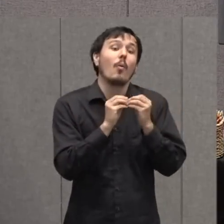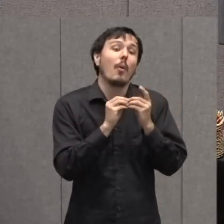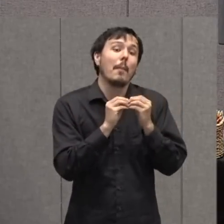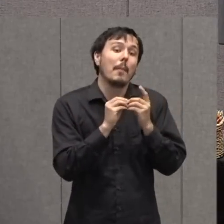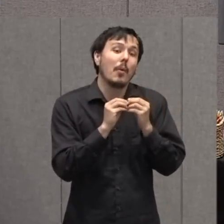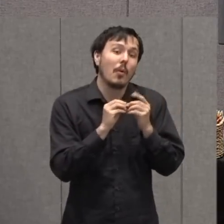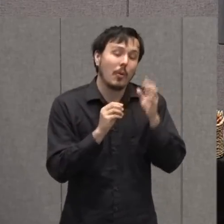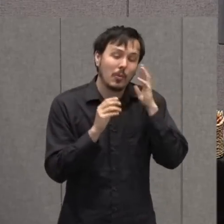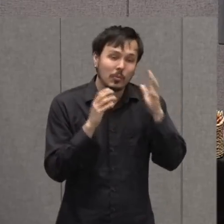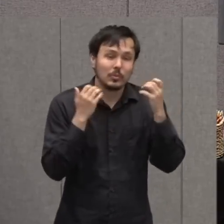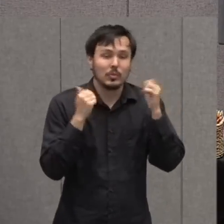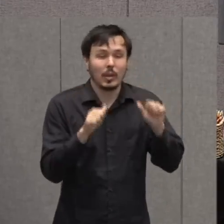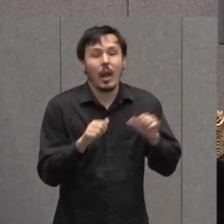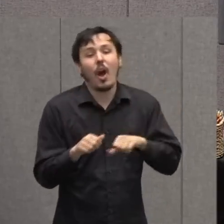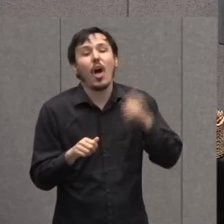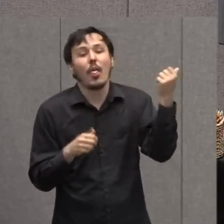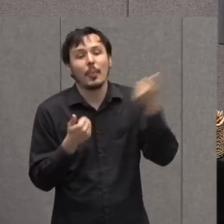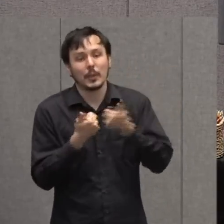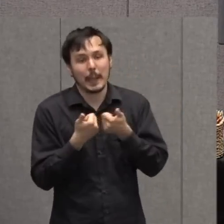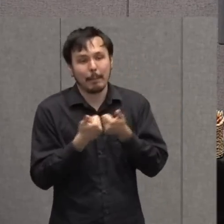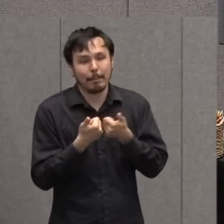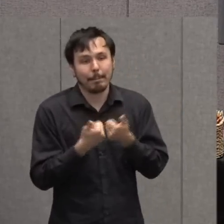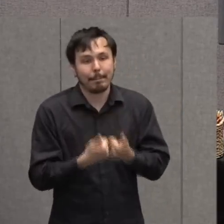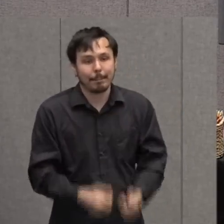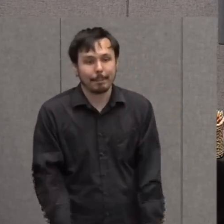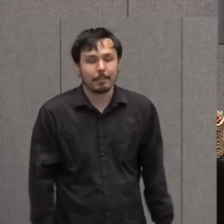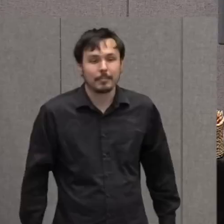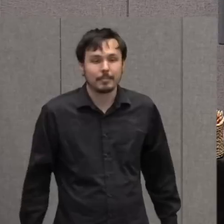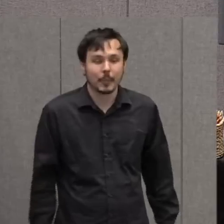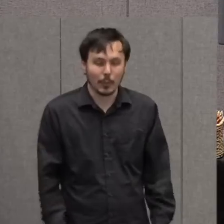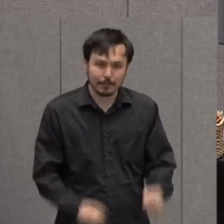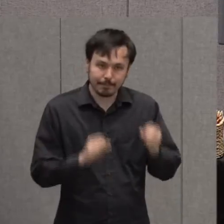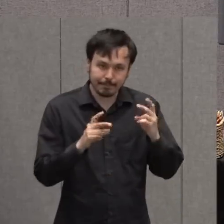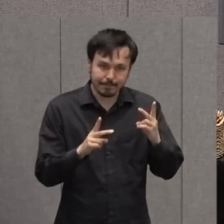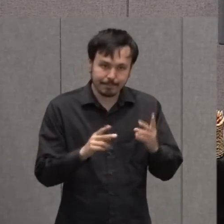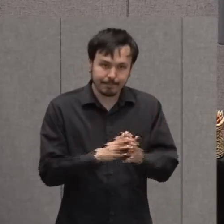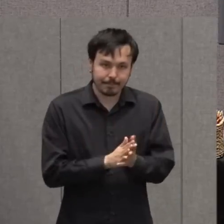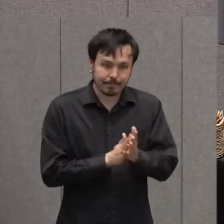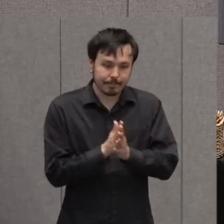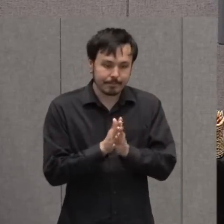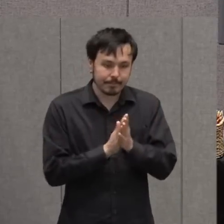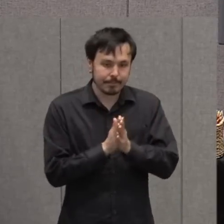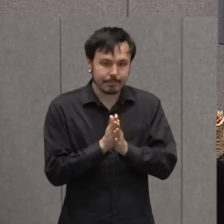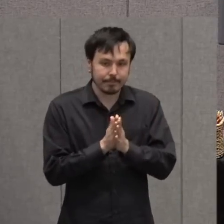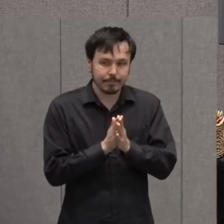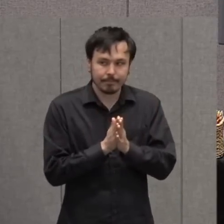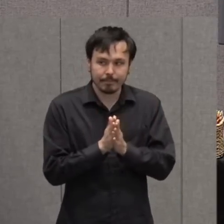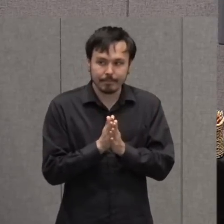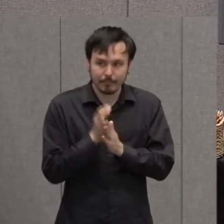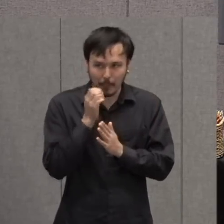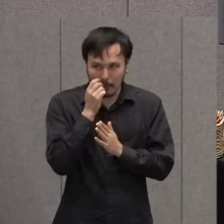going to try another game. Let's see. I'm going to win. Okay.